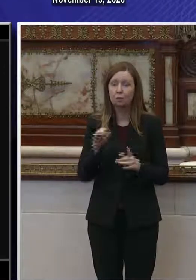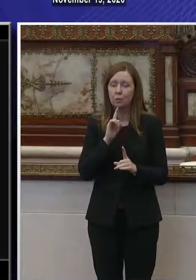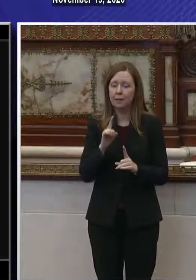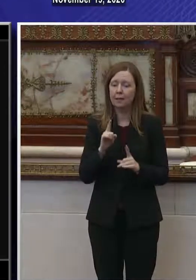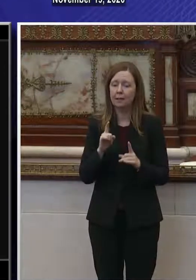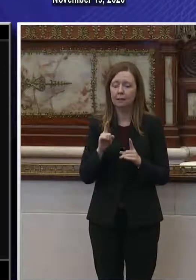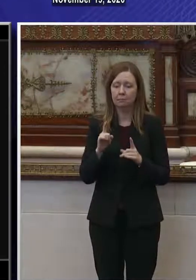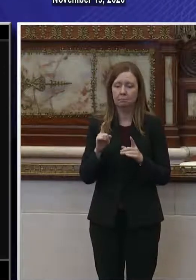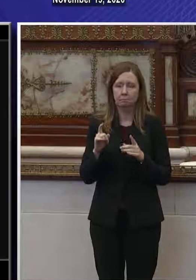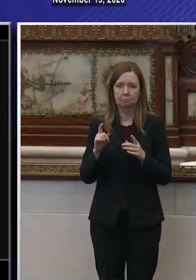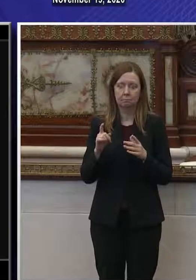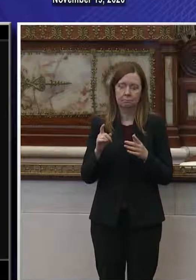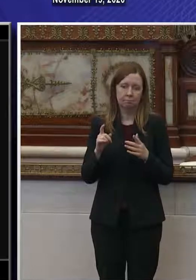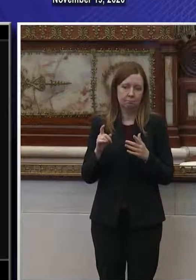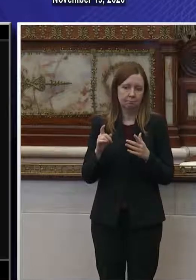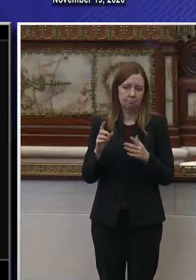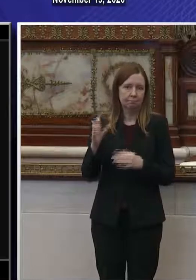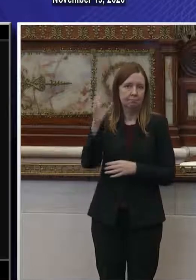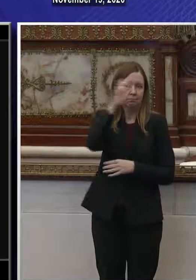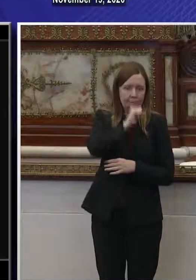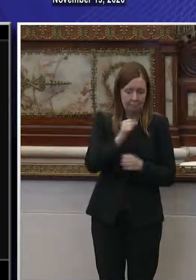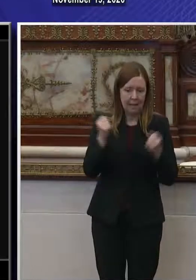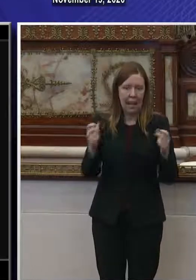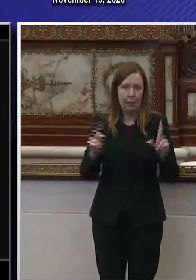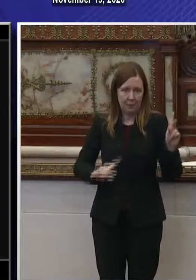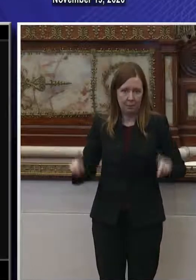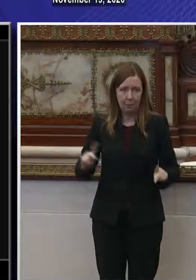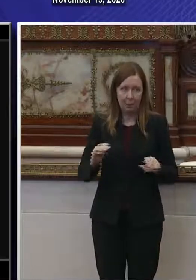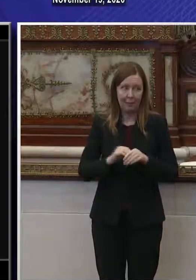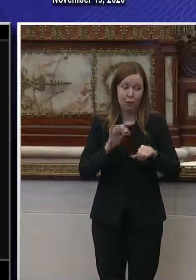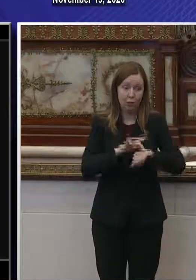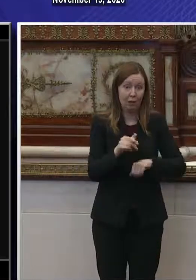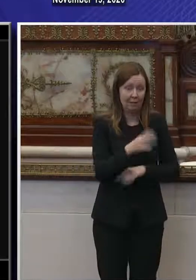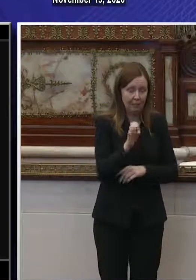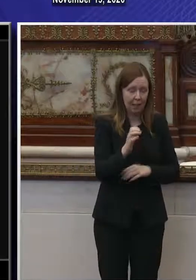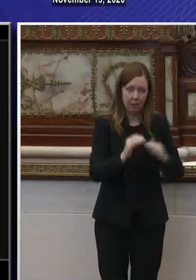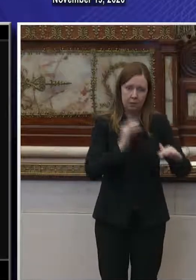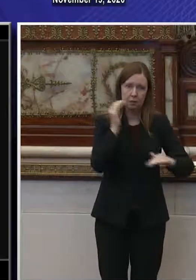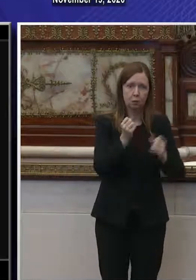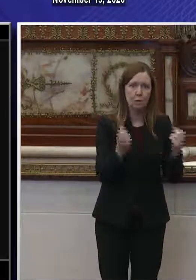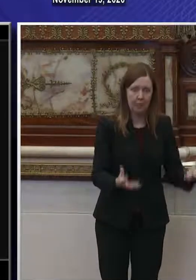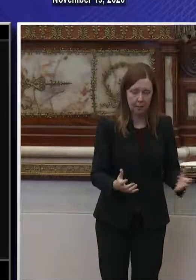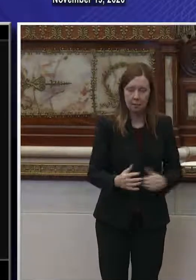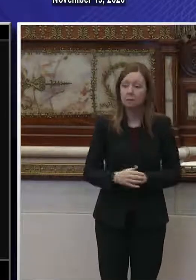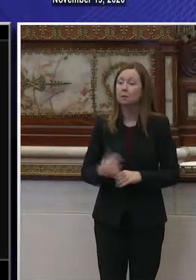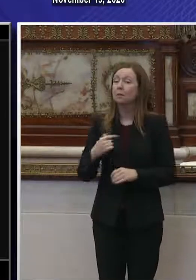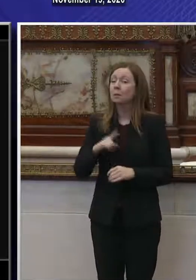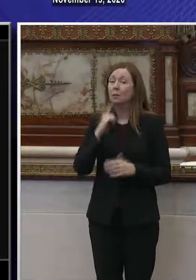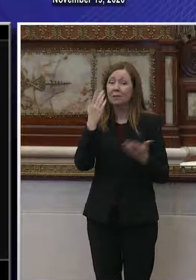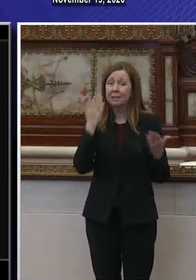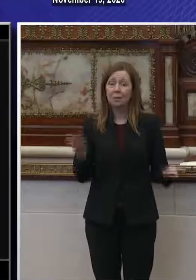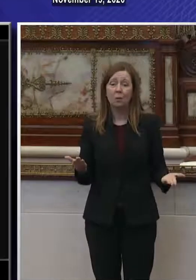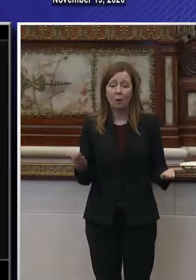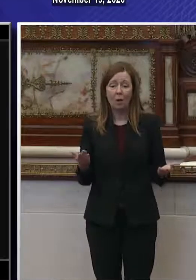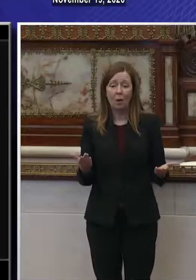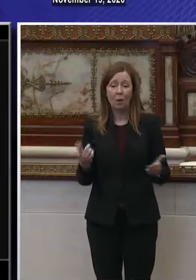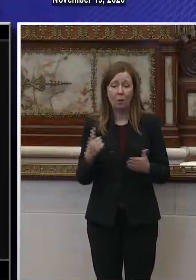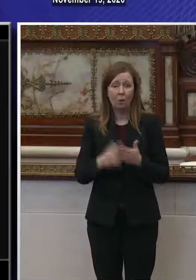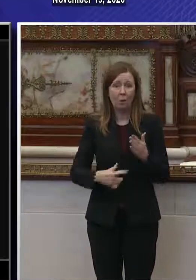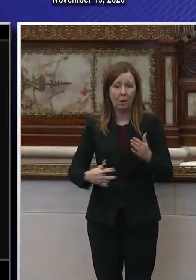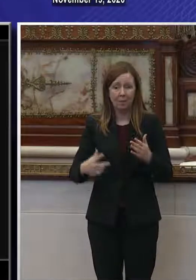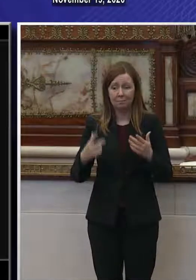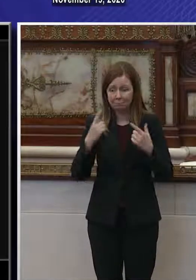the number of people who will be in that early phase, because we really don't know what the uptake will